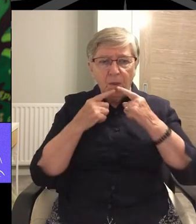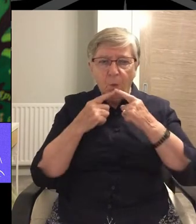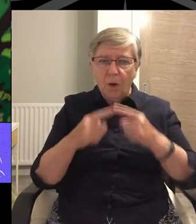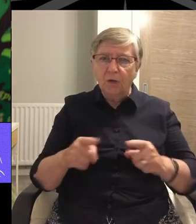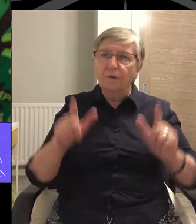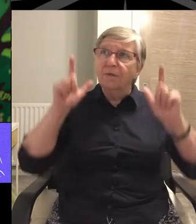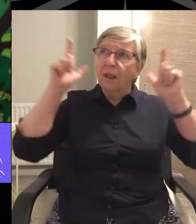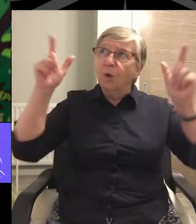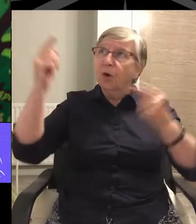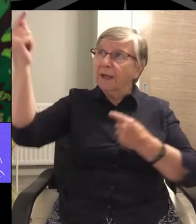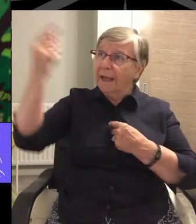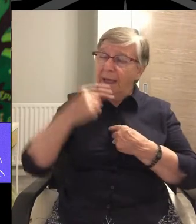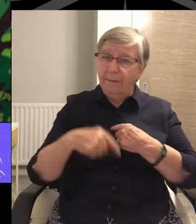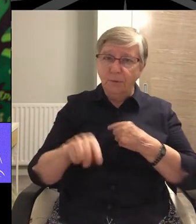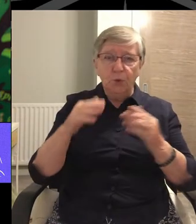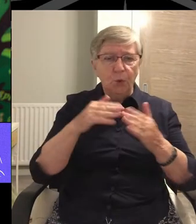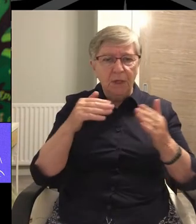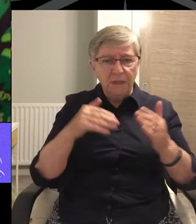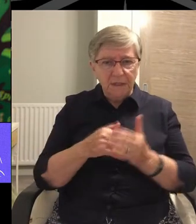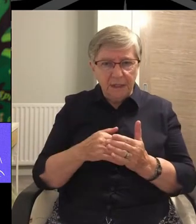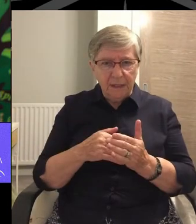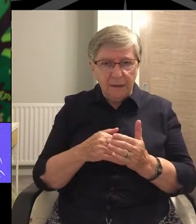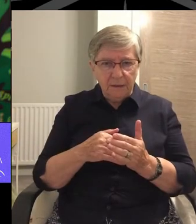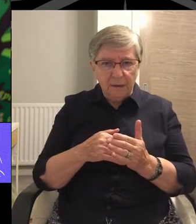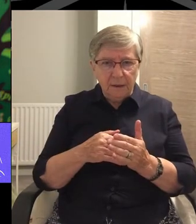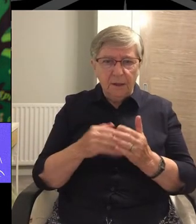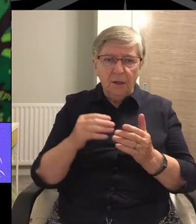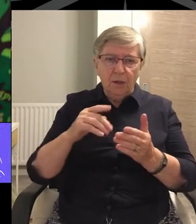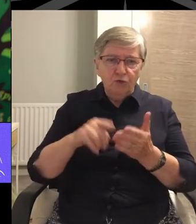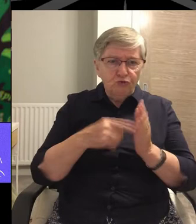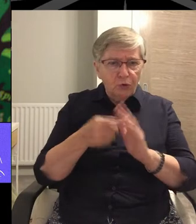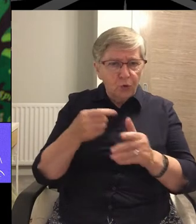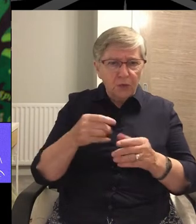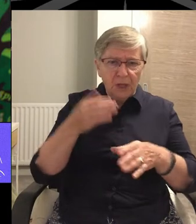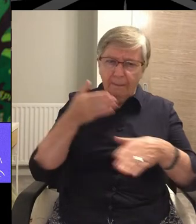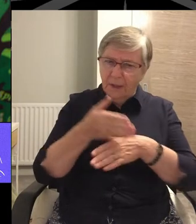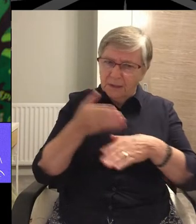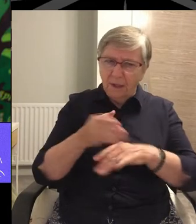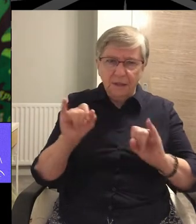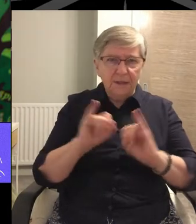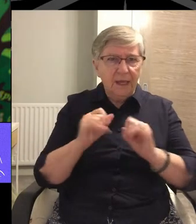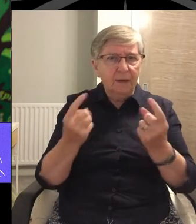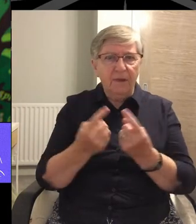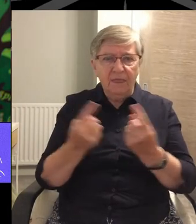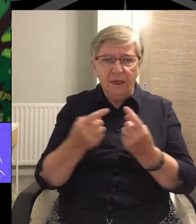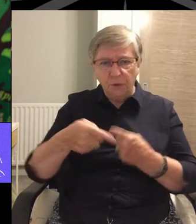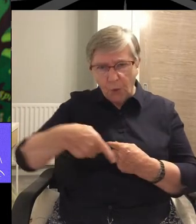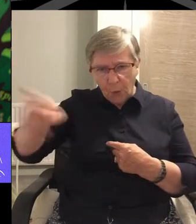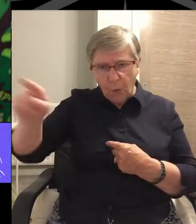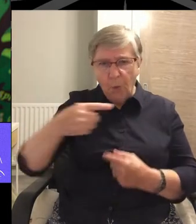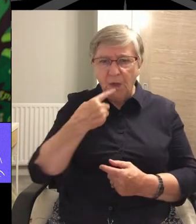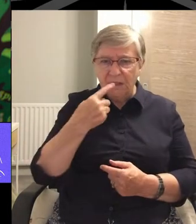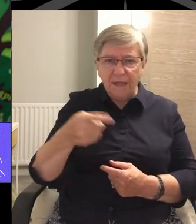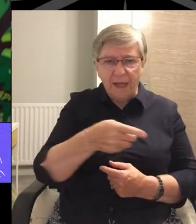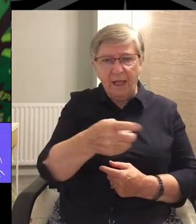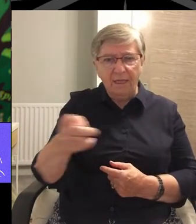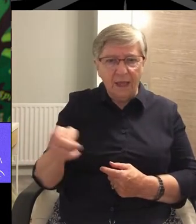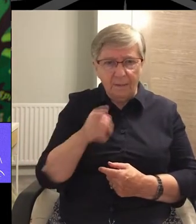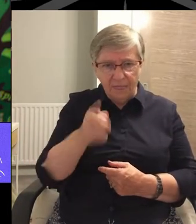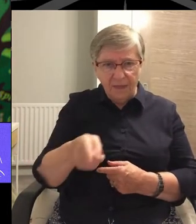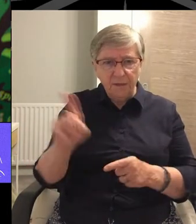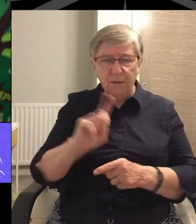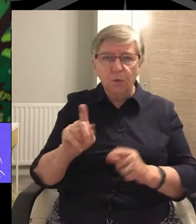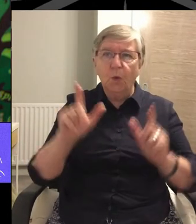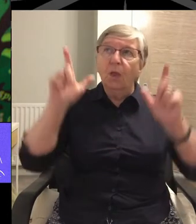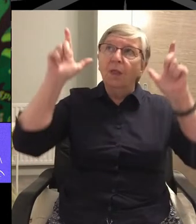of the Lord came to me, 'Son of man, confront Jerusalem with her detestable practices and say, this is what the sovereign Lord says